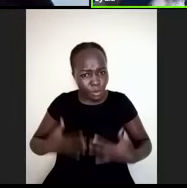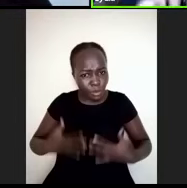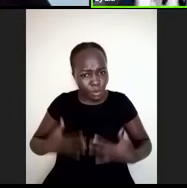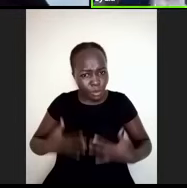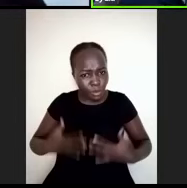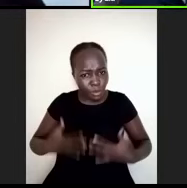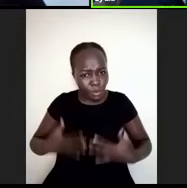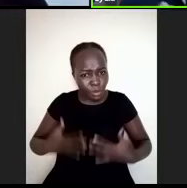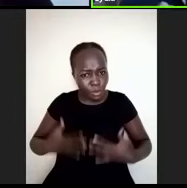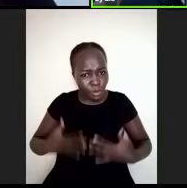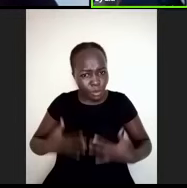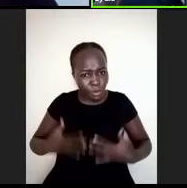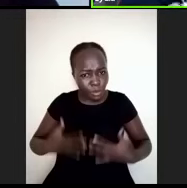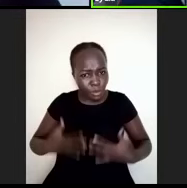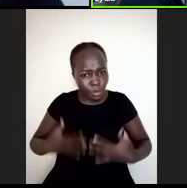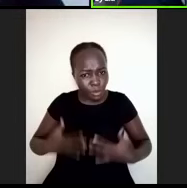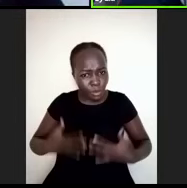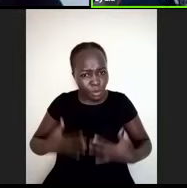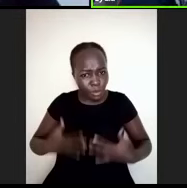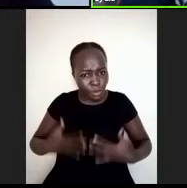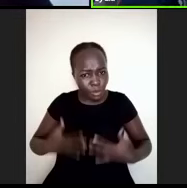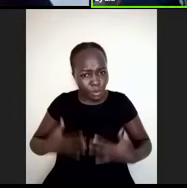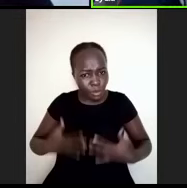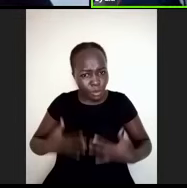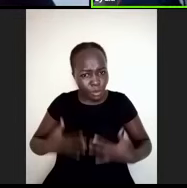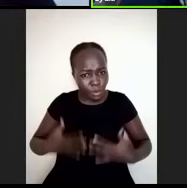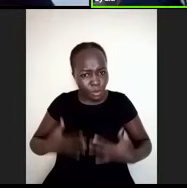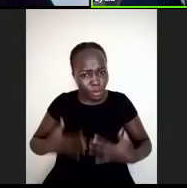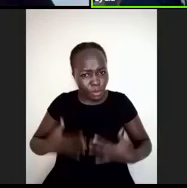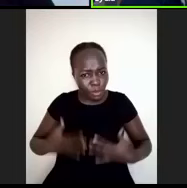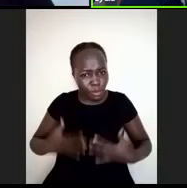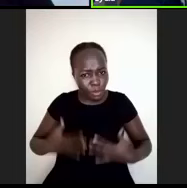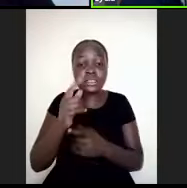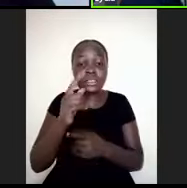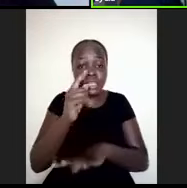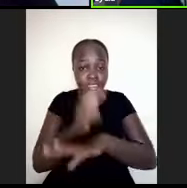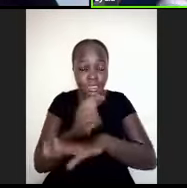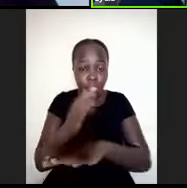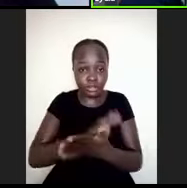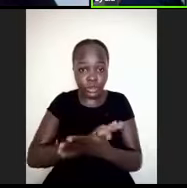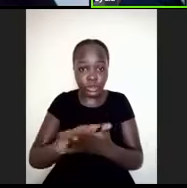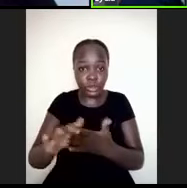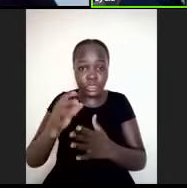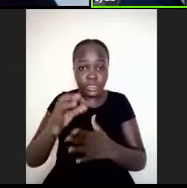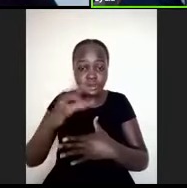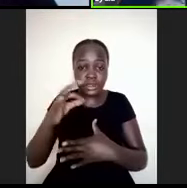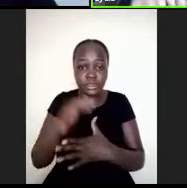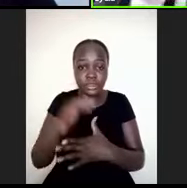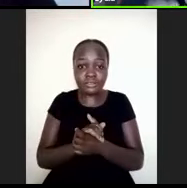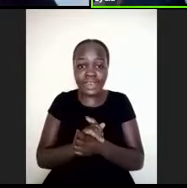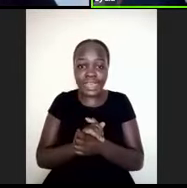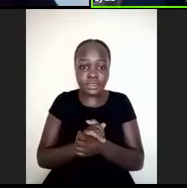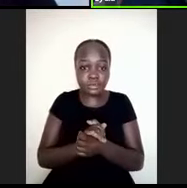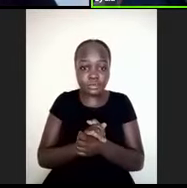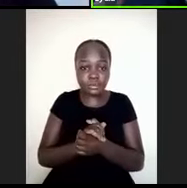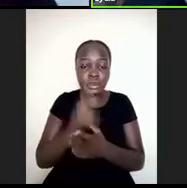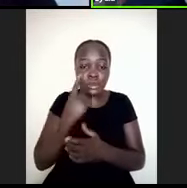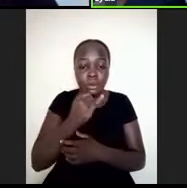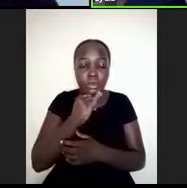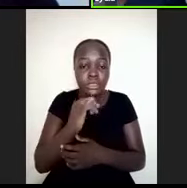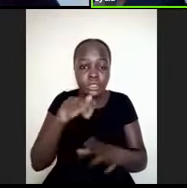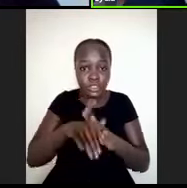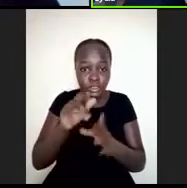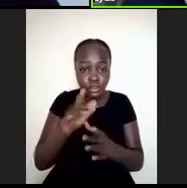Do you not know that your bodies are temples of the Holy Spirit, who is in you, whom you have received from